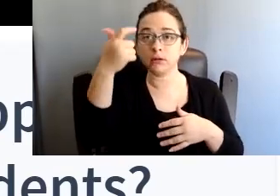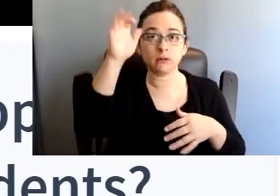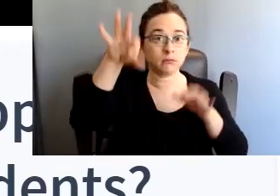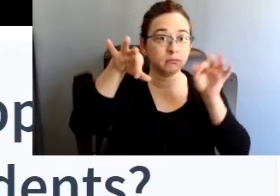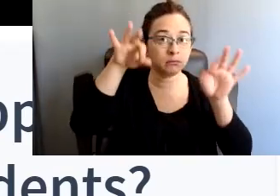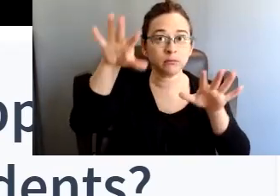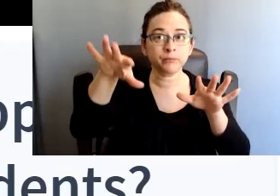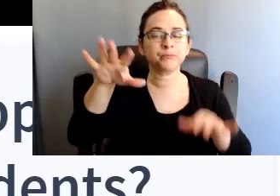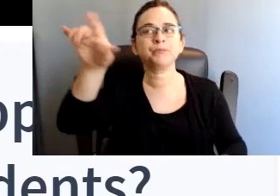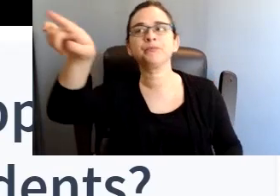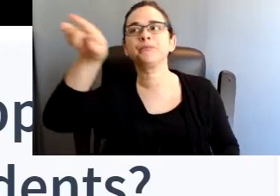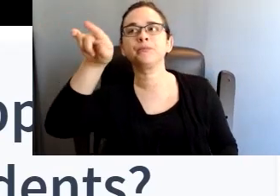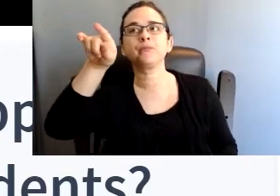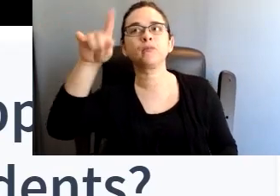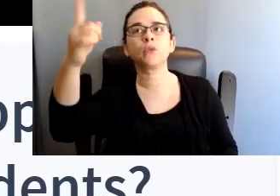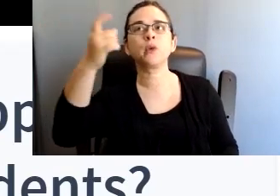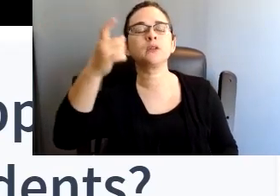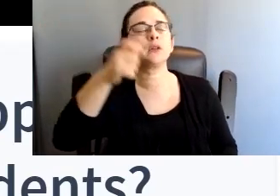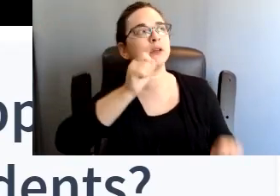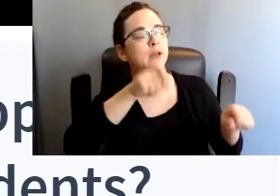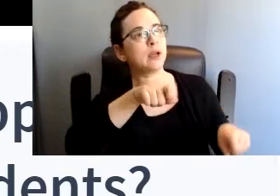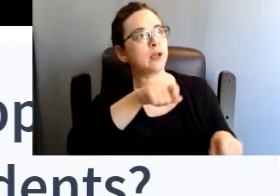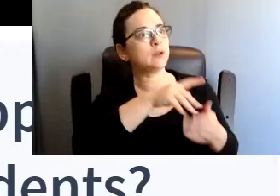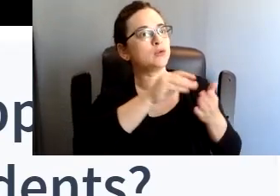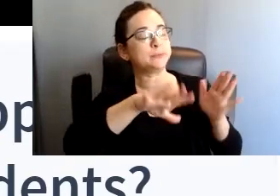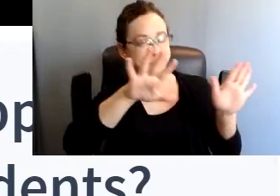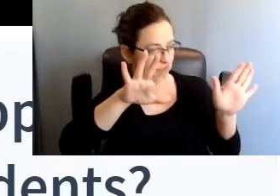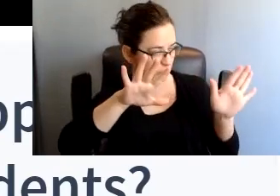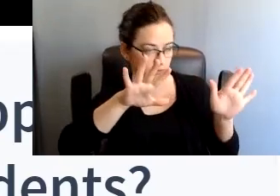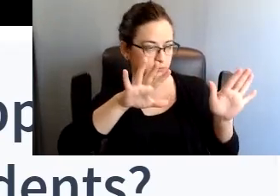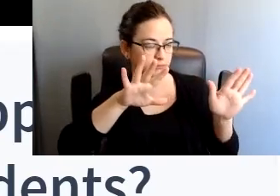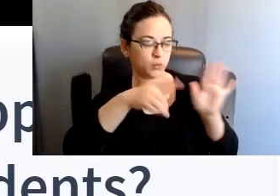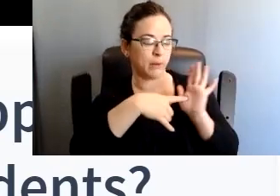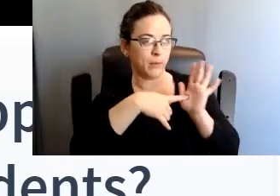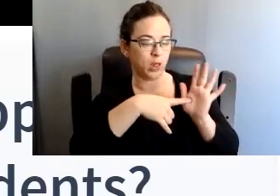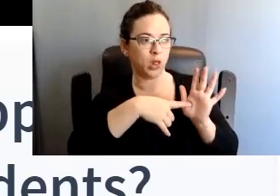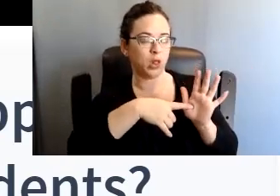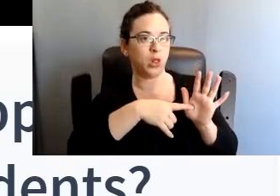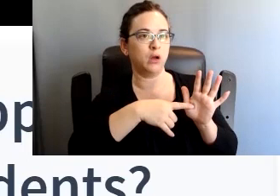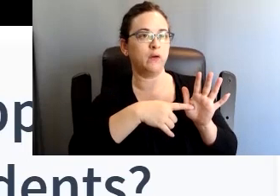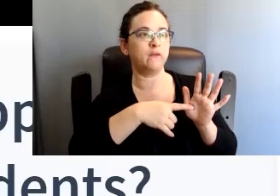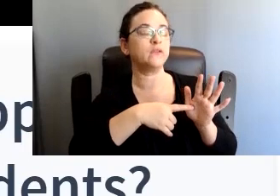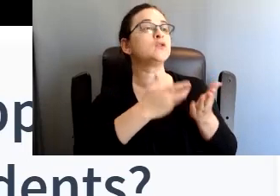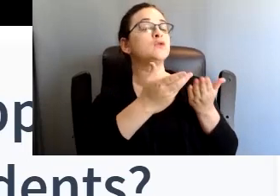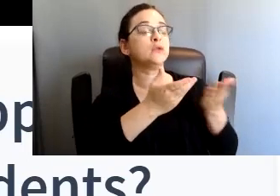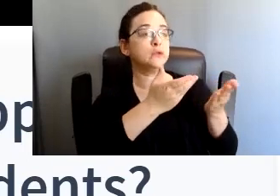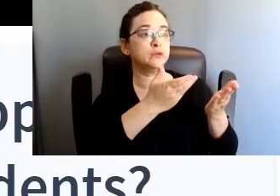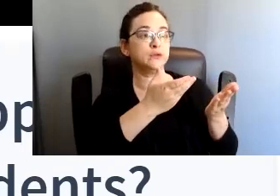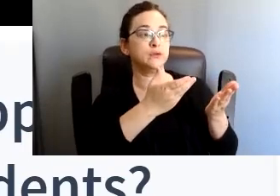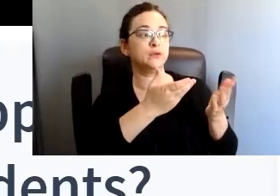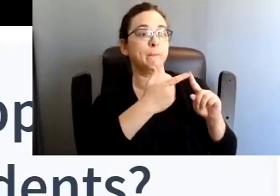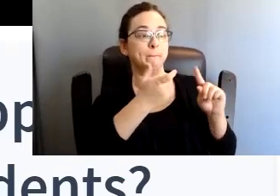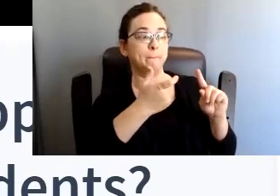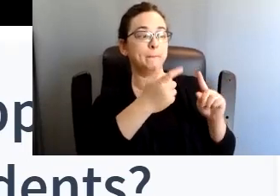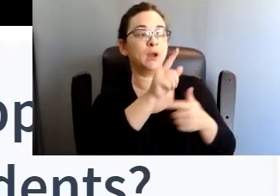Well, I have a question. Yeah. Could a student theoretically get services from Trio and like the Dream